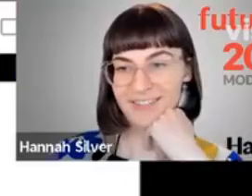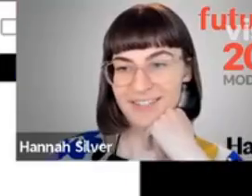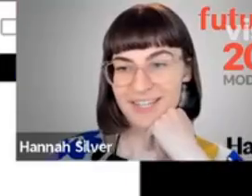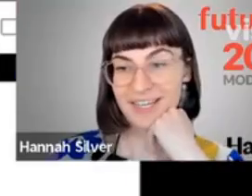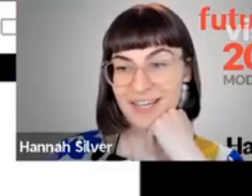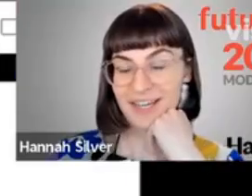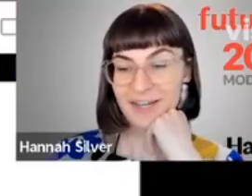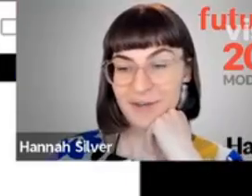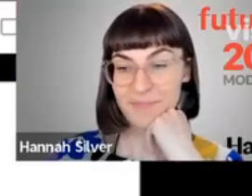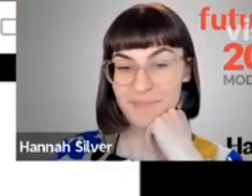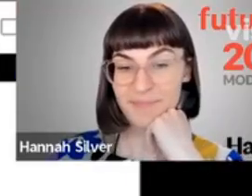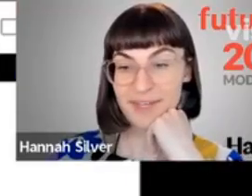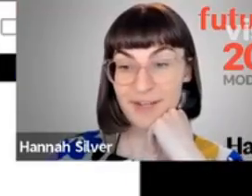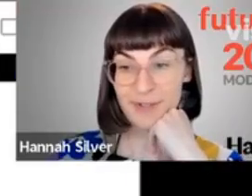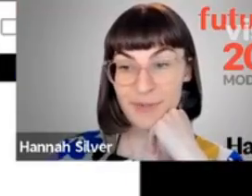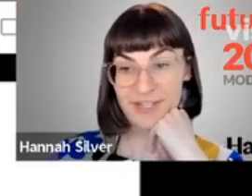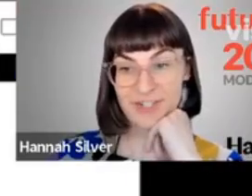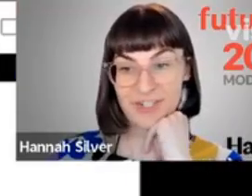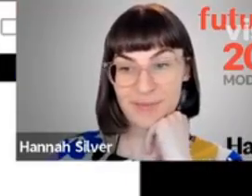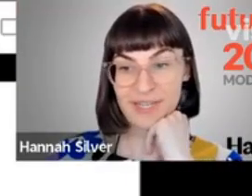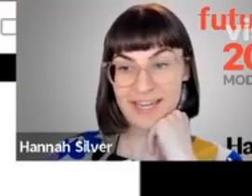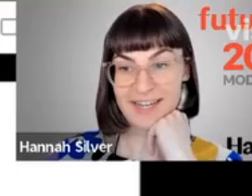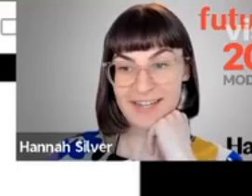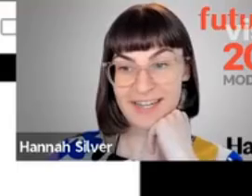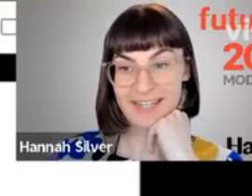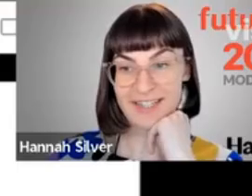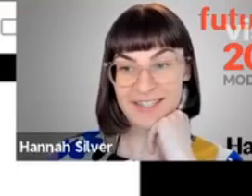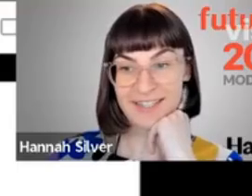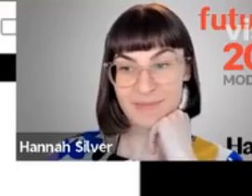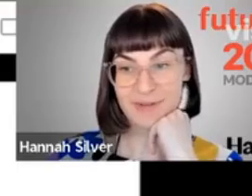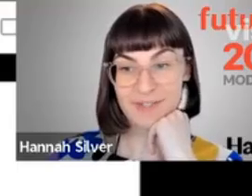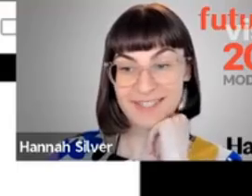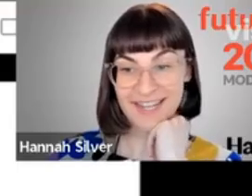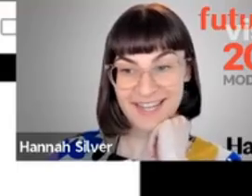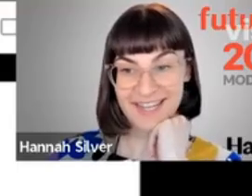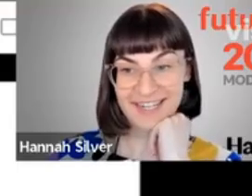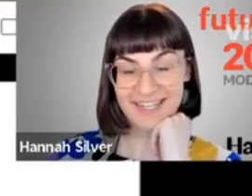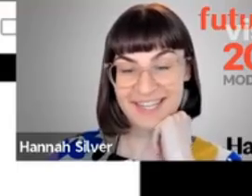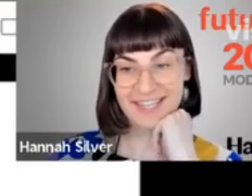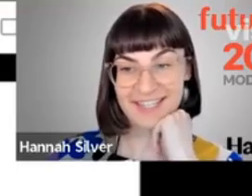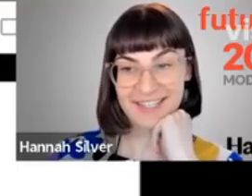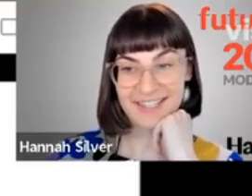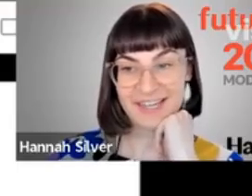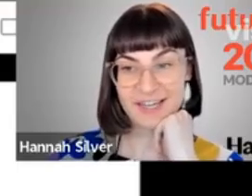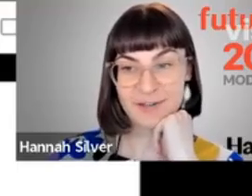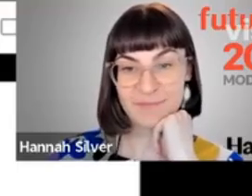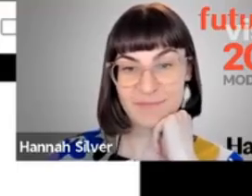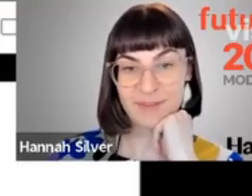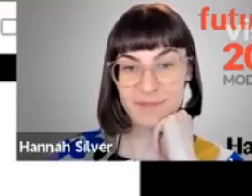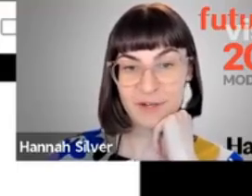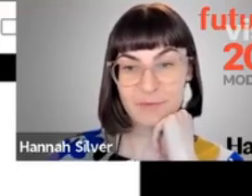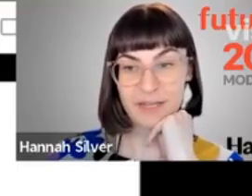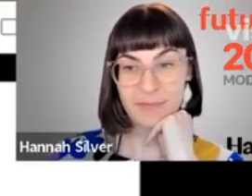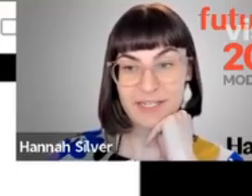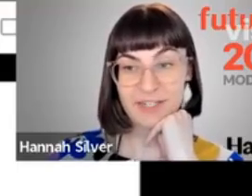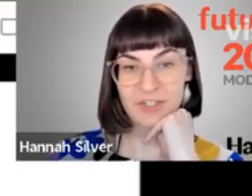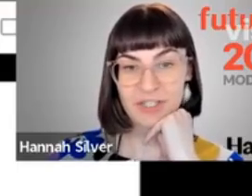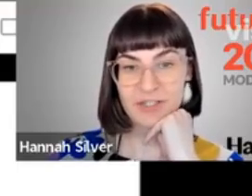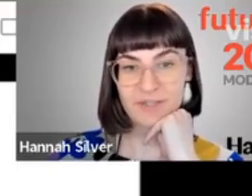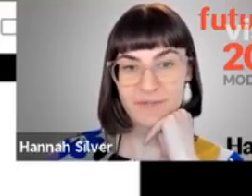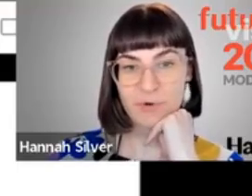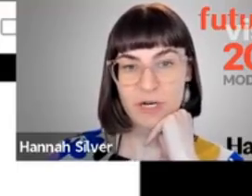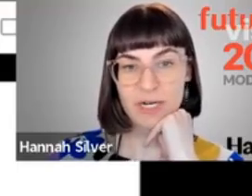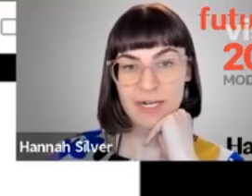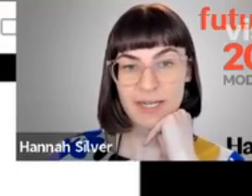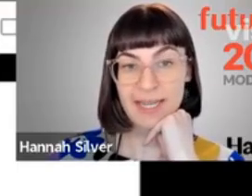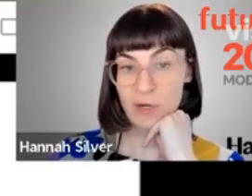Yeah, great. Another question we had that is about design is if there are